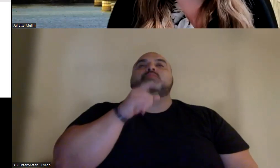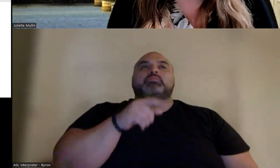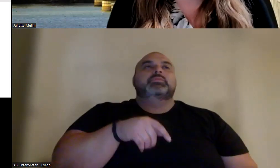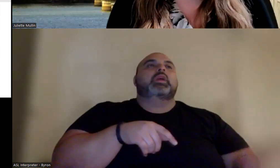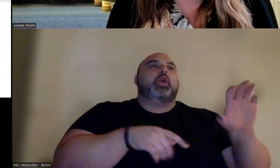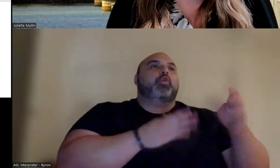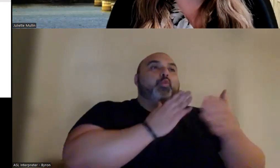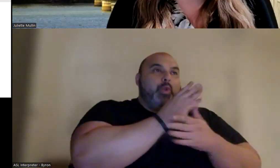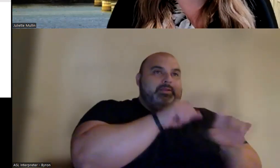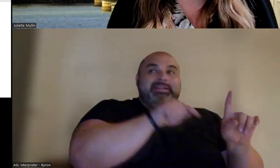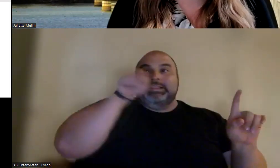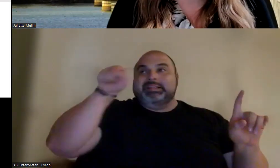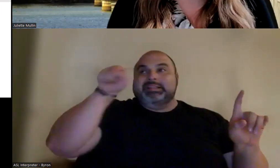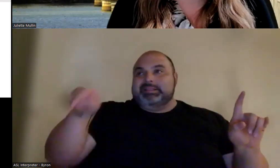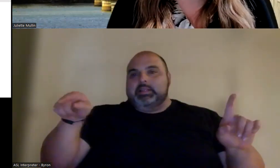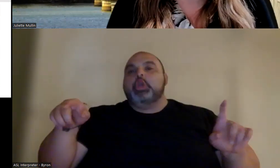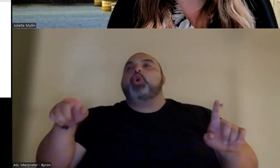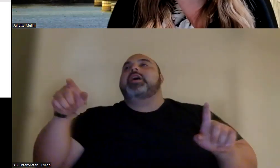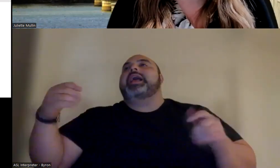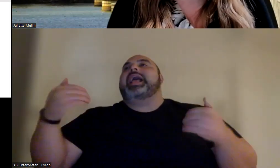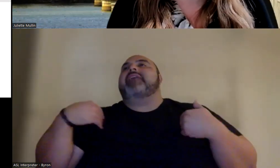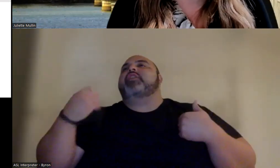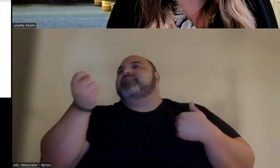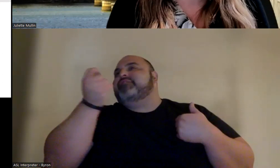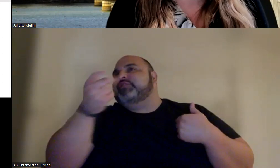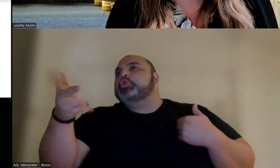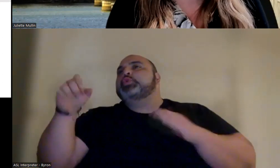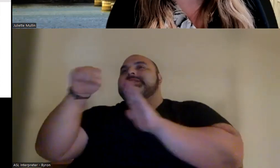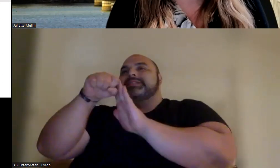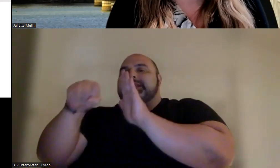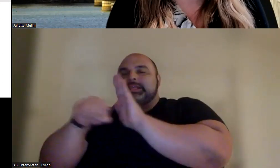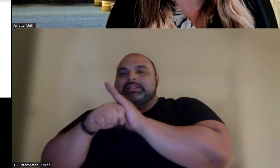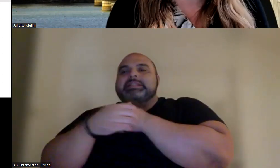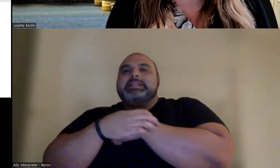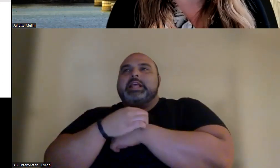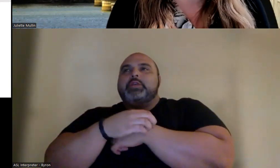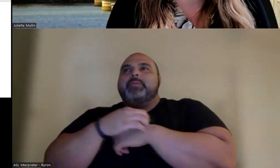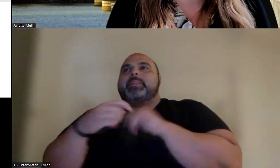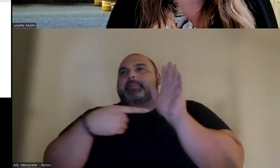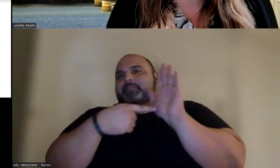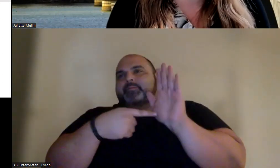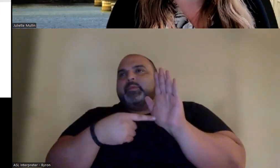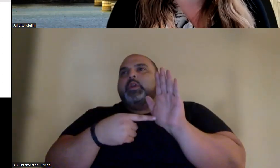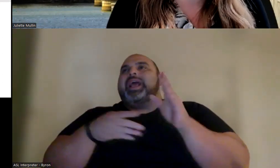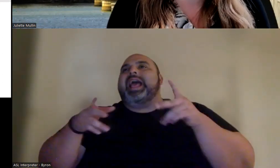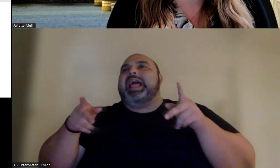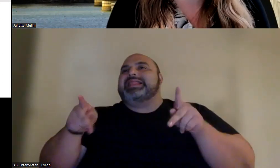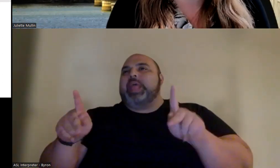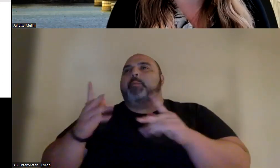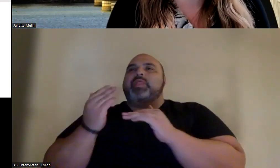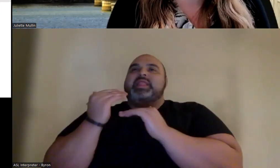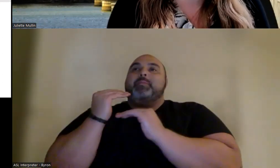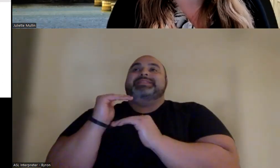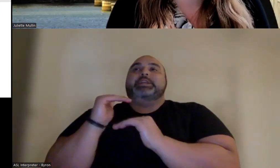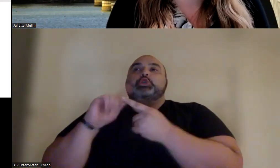as I noted, there are a number of states that outline allowable limitations to